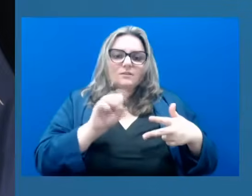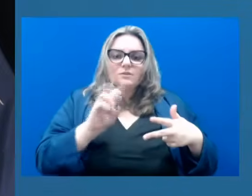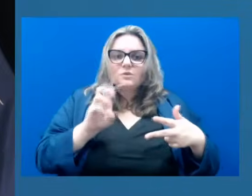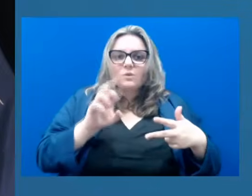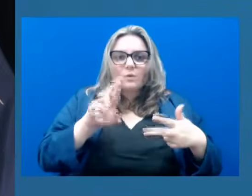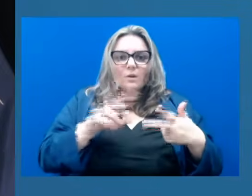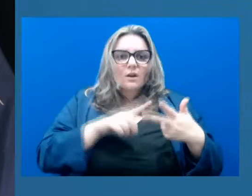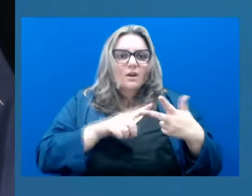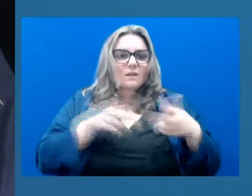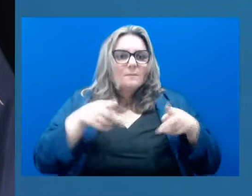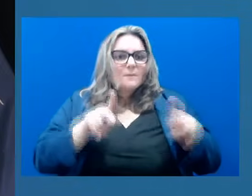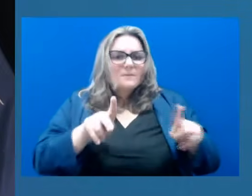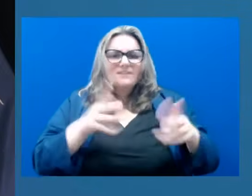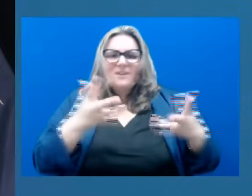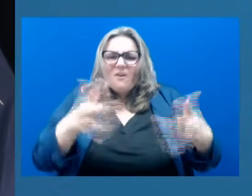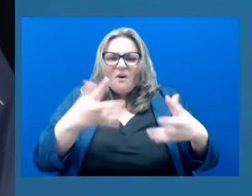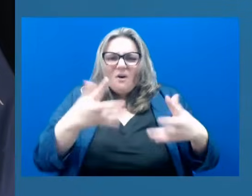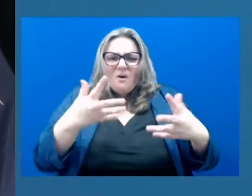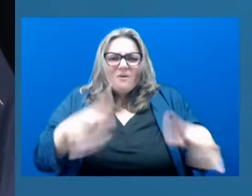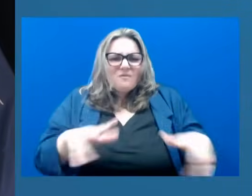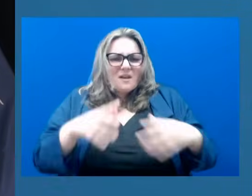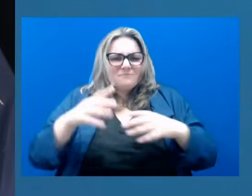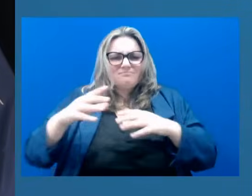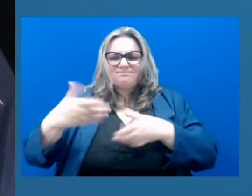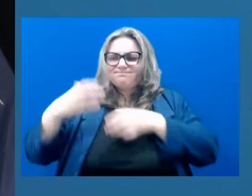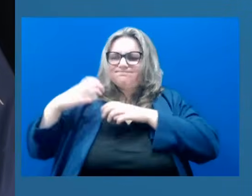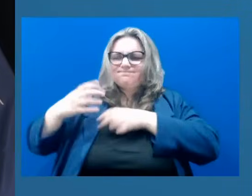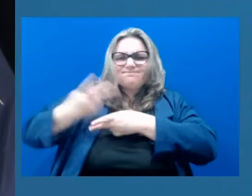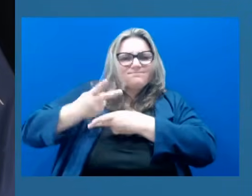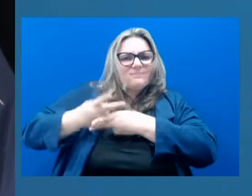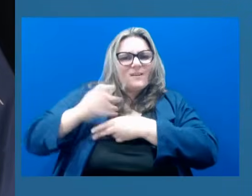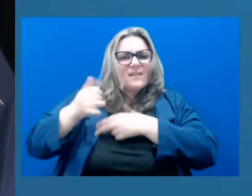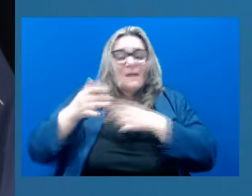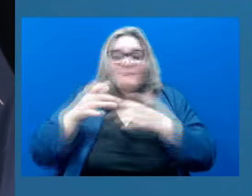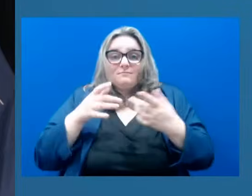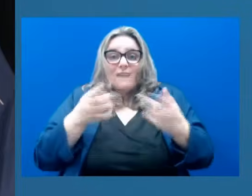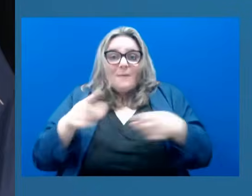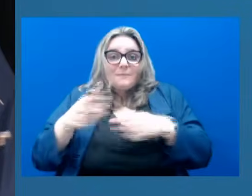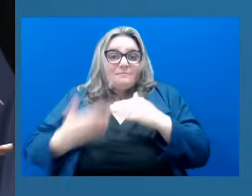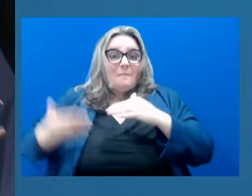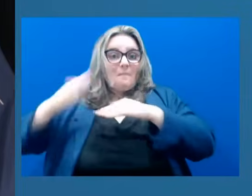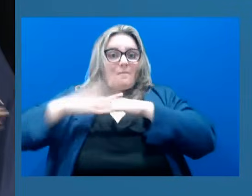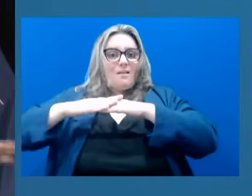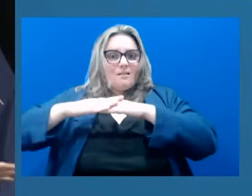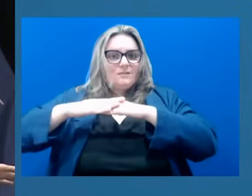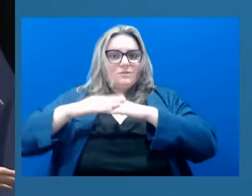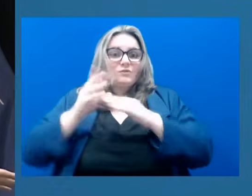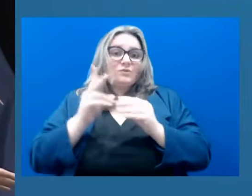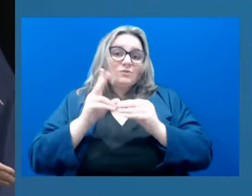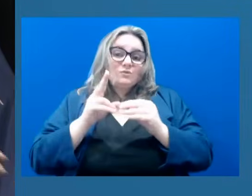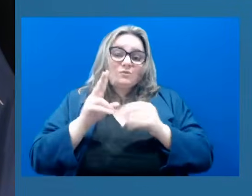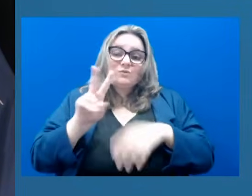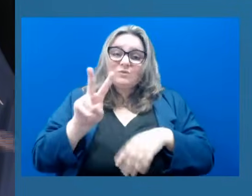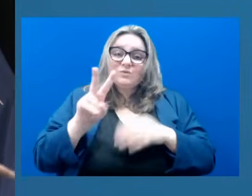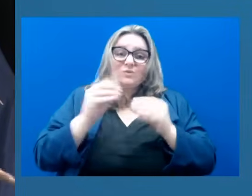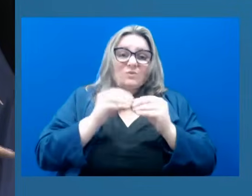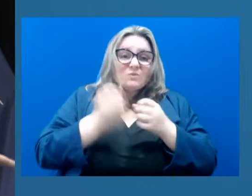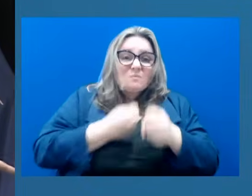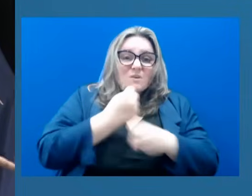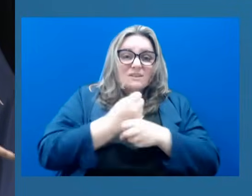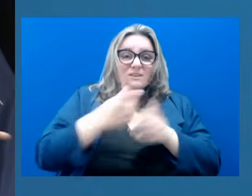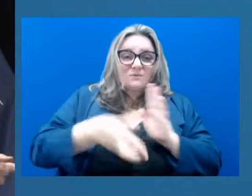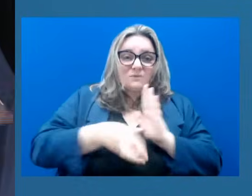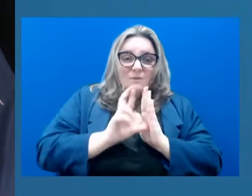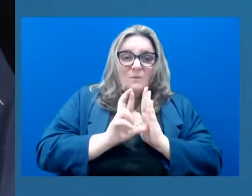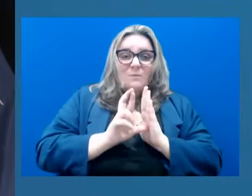this already. And then we're layering on top of that, okay, now you need to do 2 more years of review on average for seeker